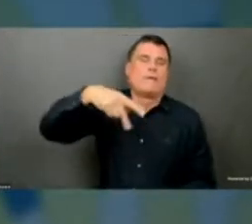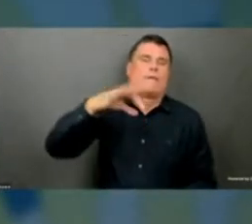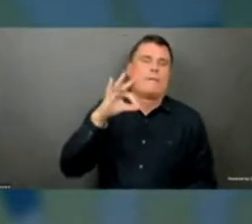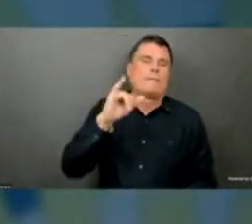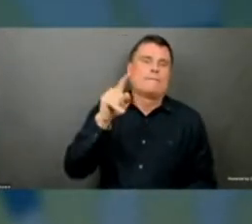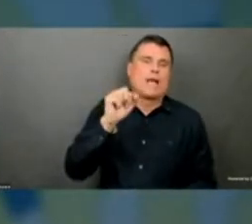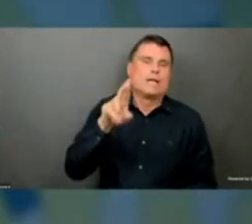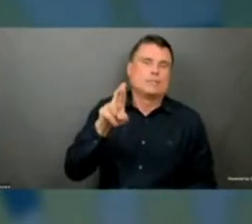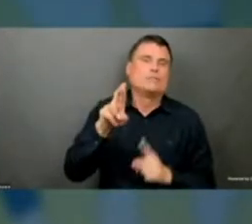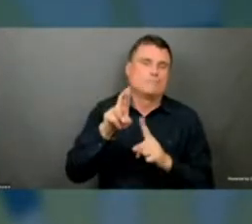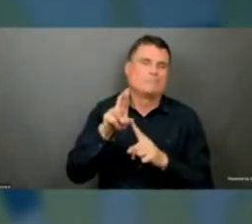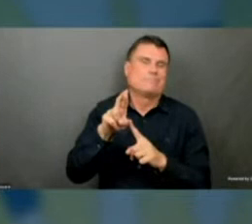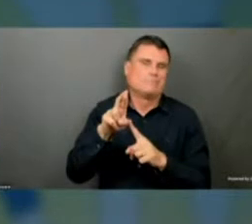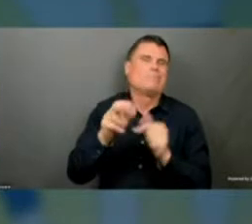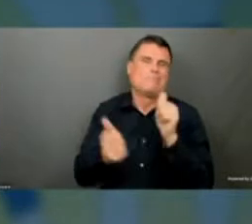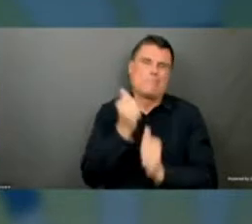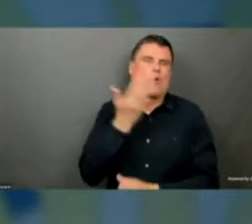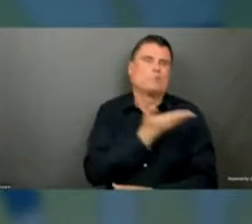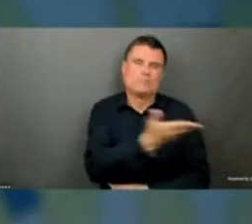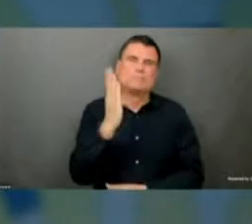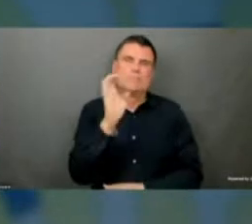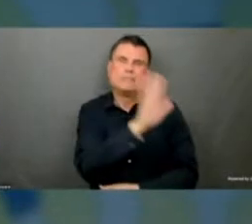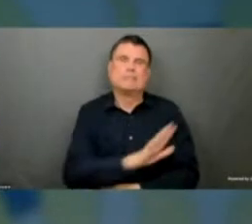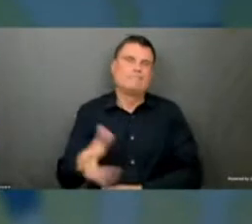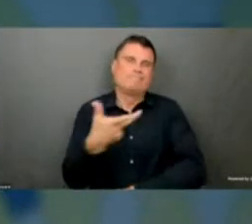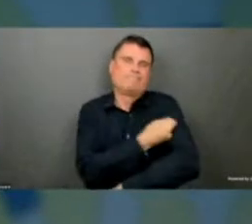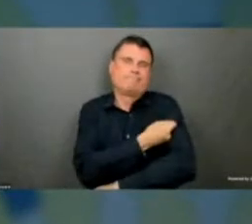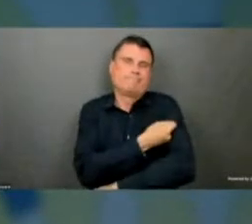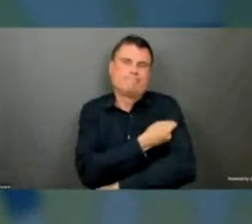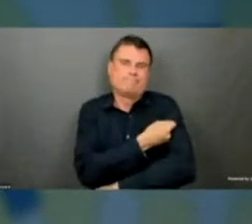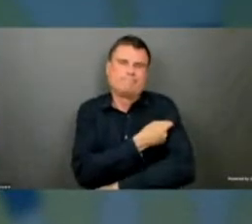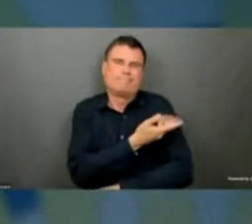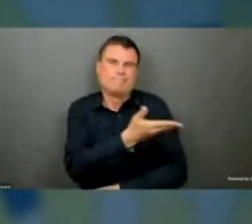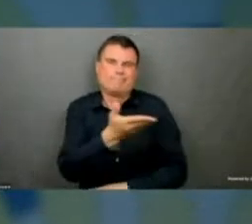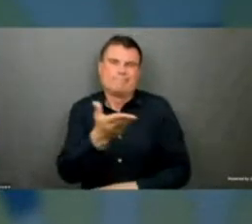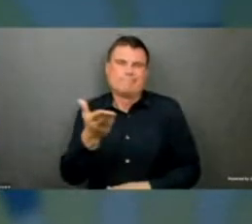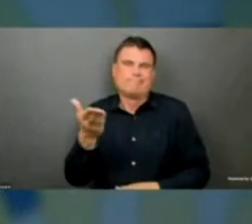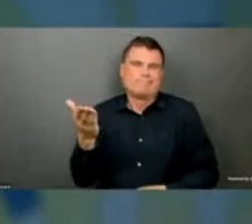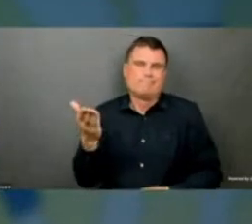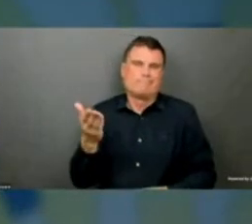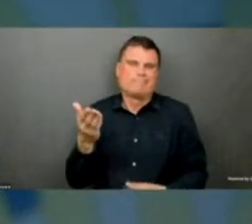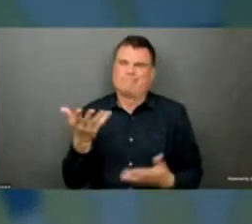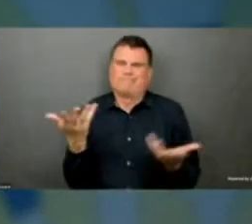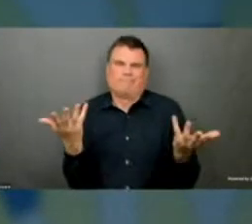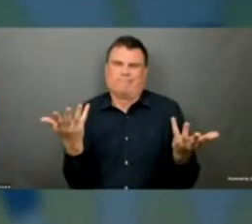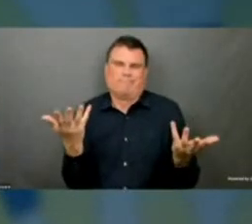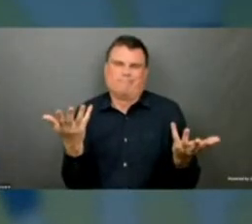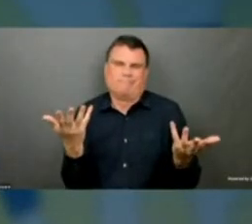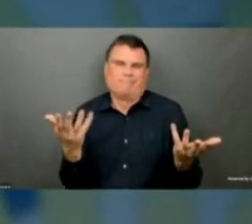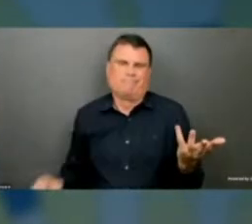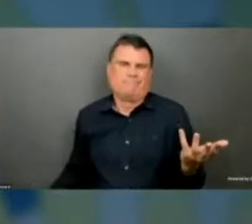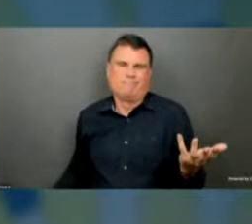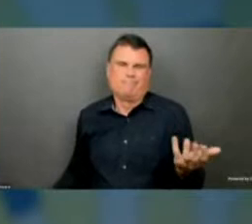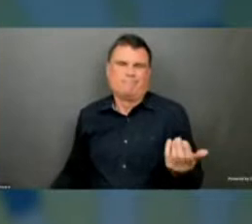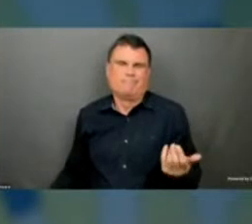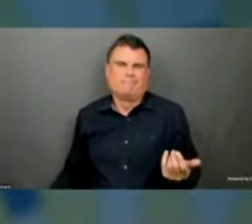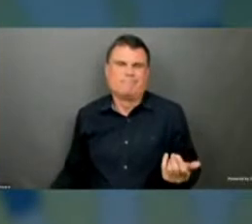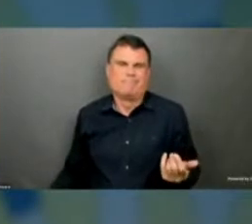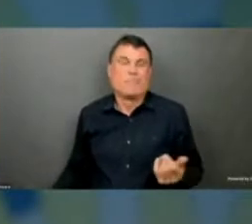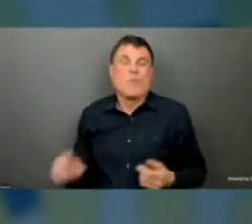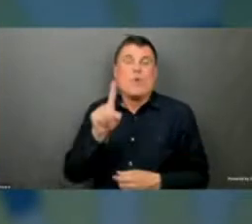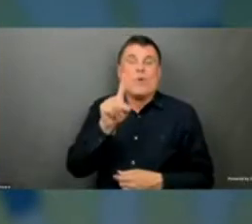So 1,110 of the cases received Pfizer, 127 Moderna vaccine, and